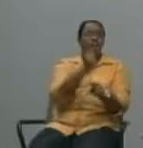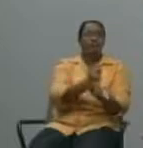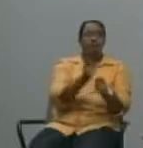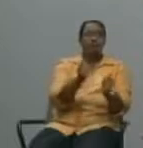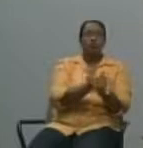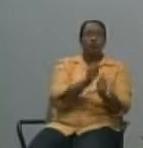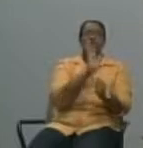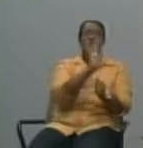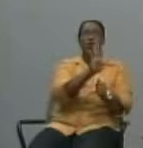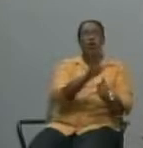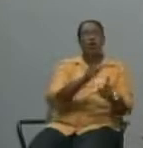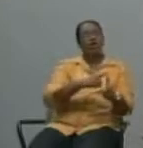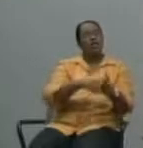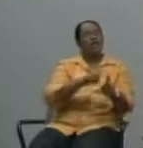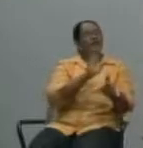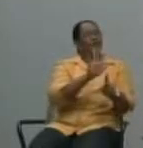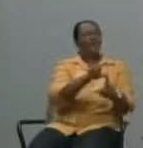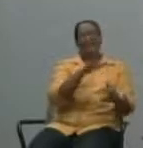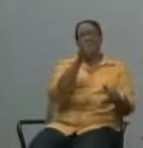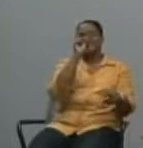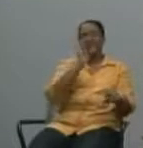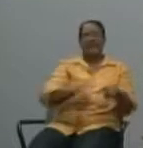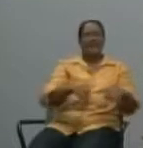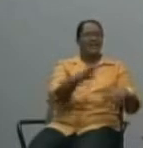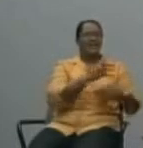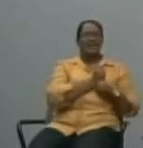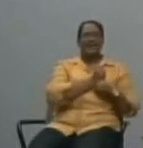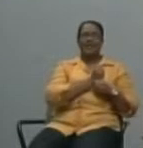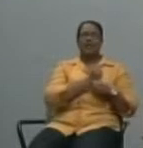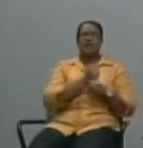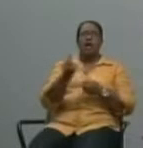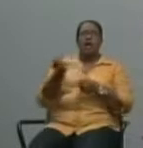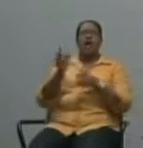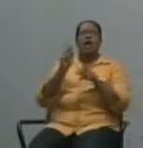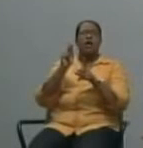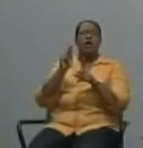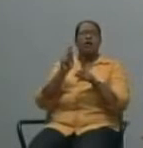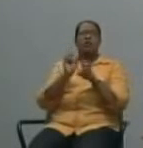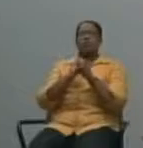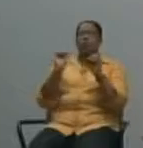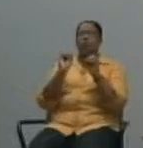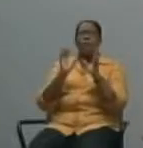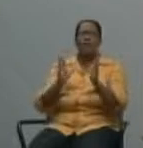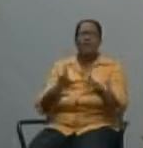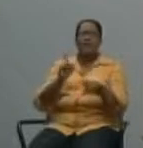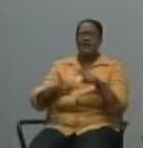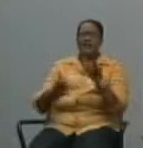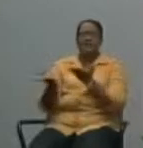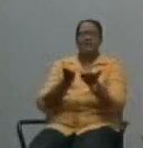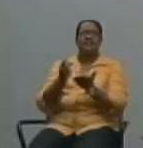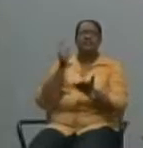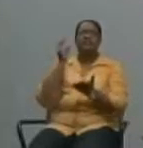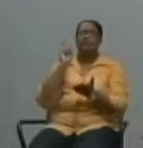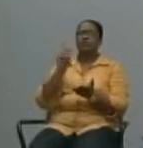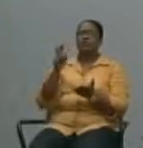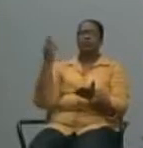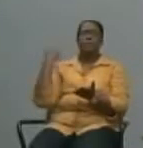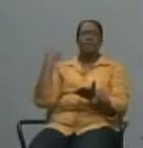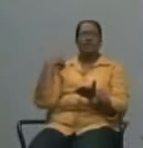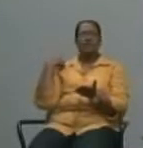own? No servant can be the slave of two masters. He will either hate the